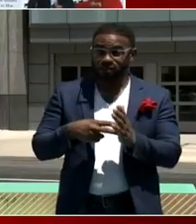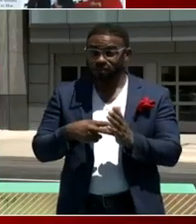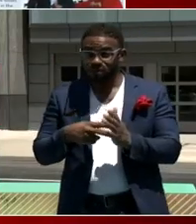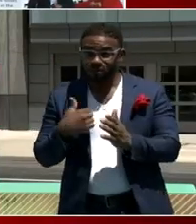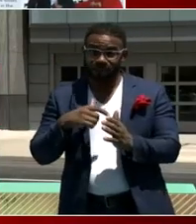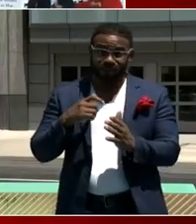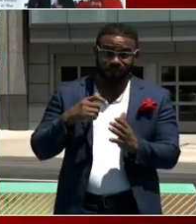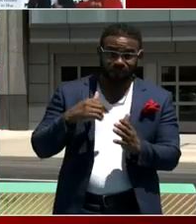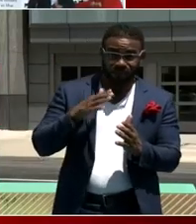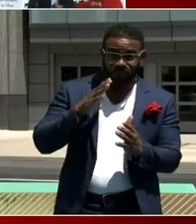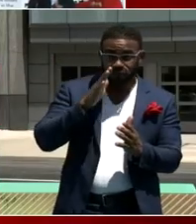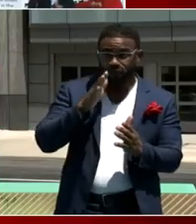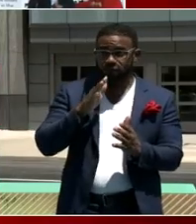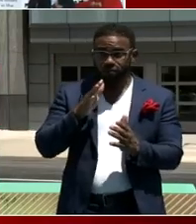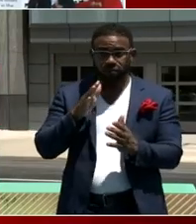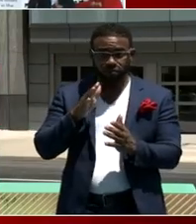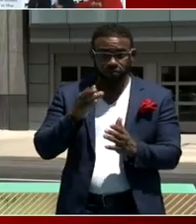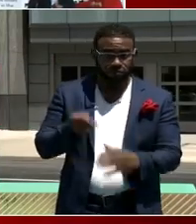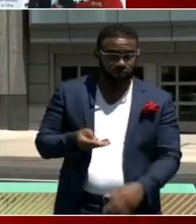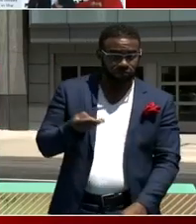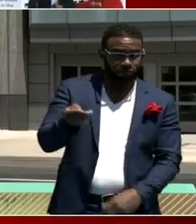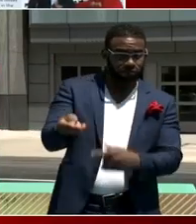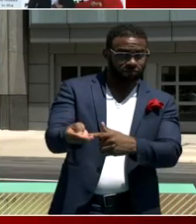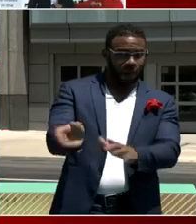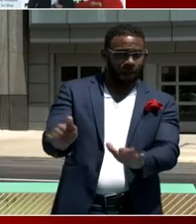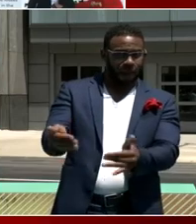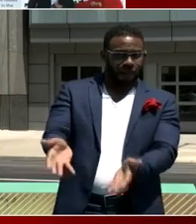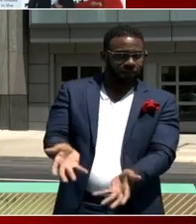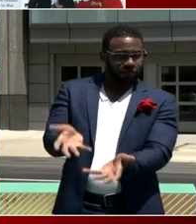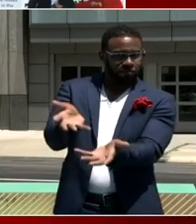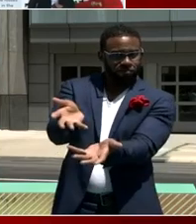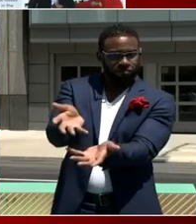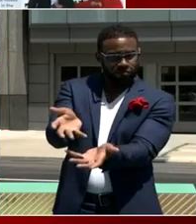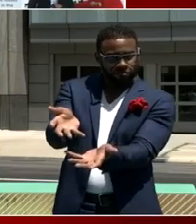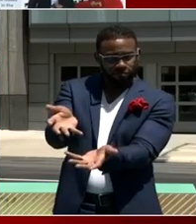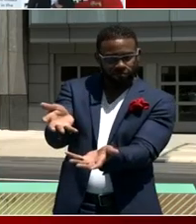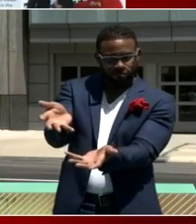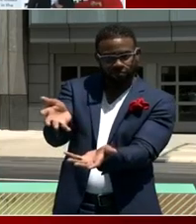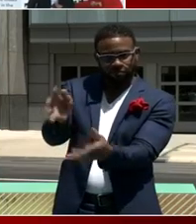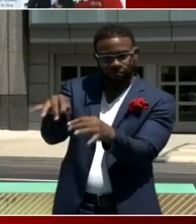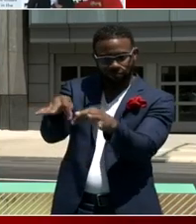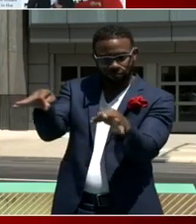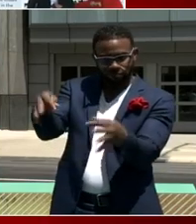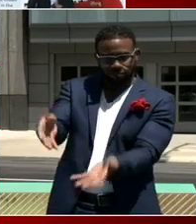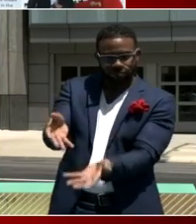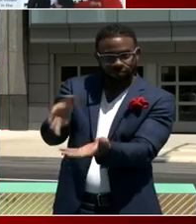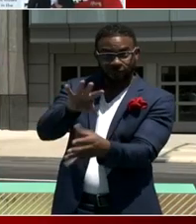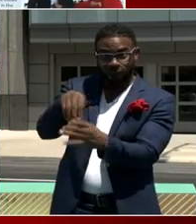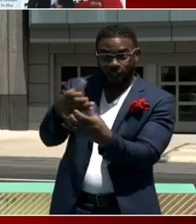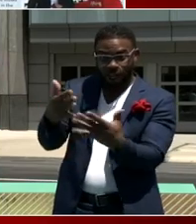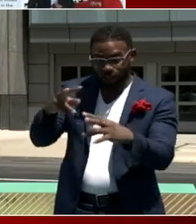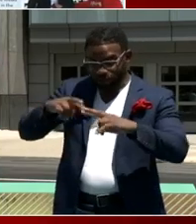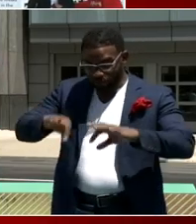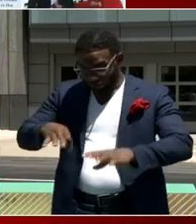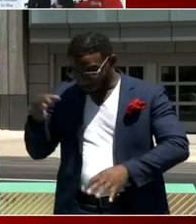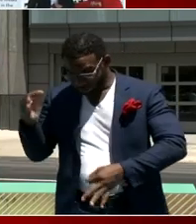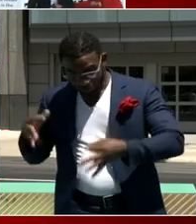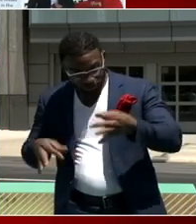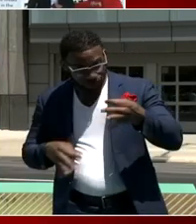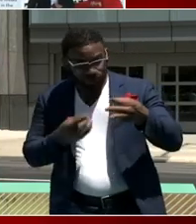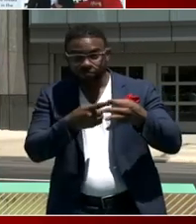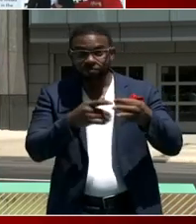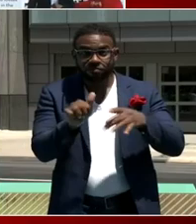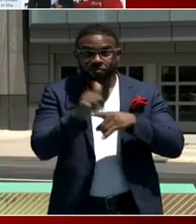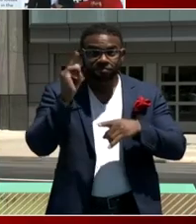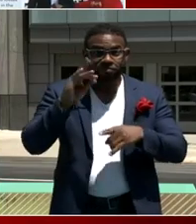we will put in front of them a package. And that package can include a lot of things. It could include training